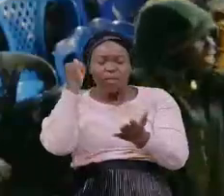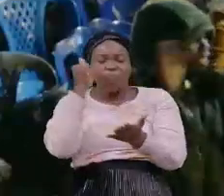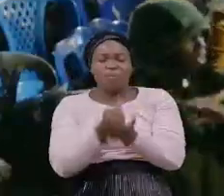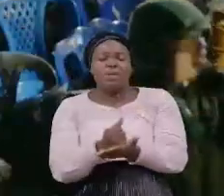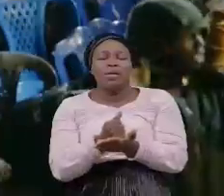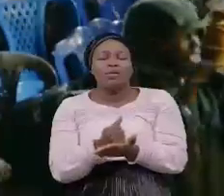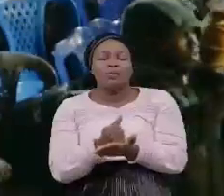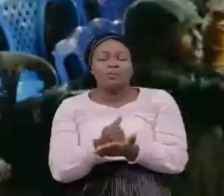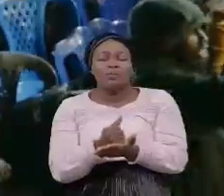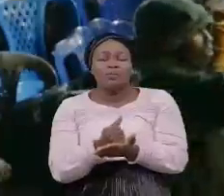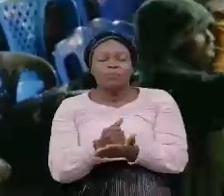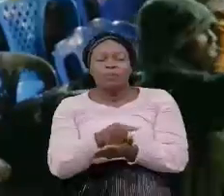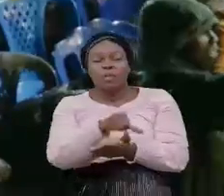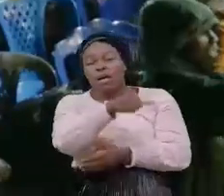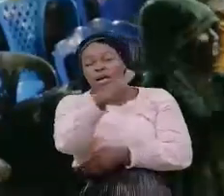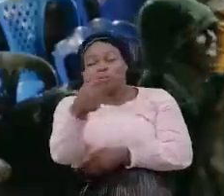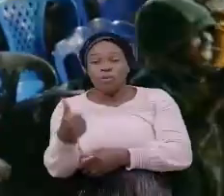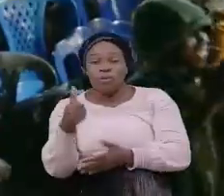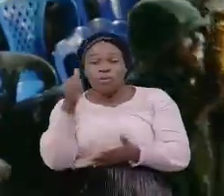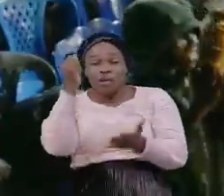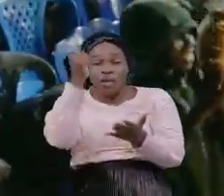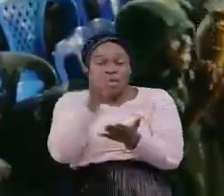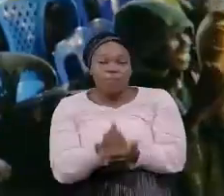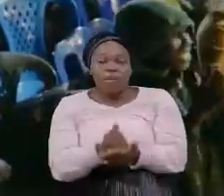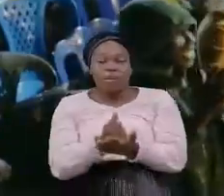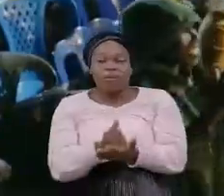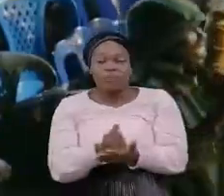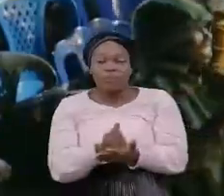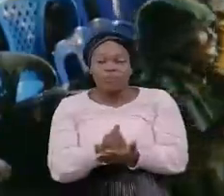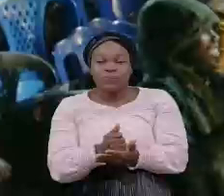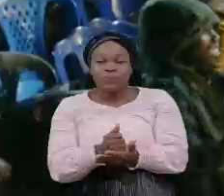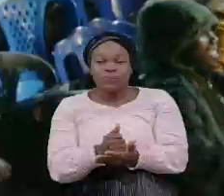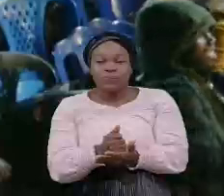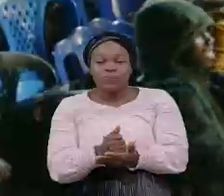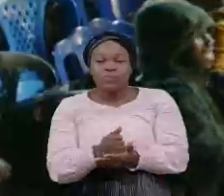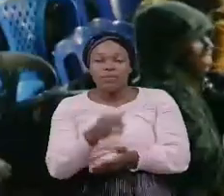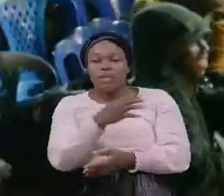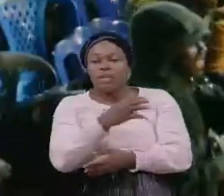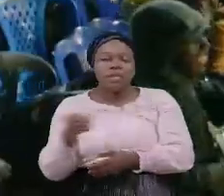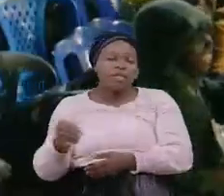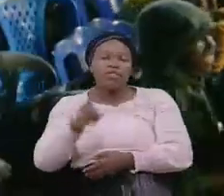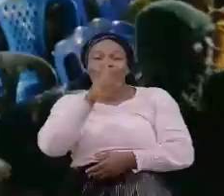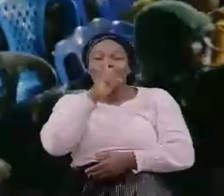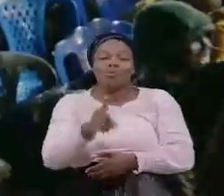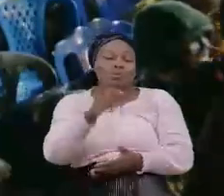Another amen. An assuring amen.